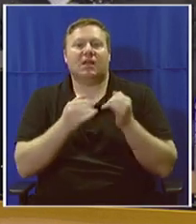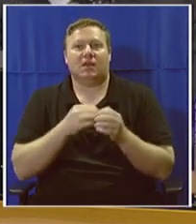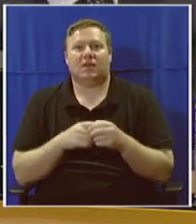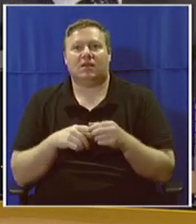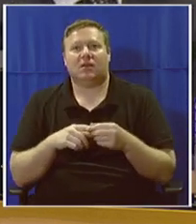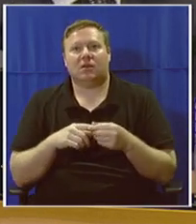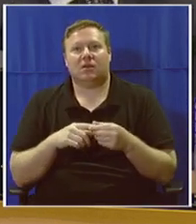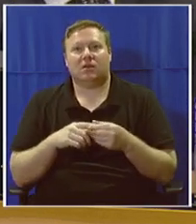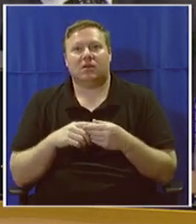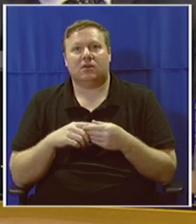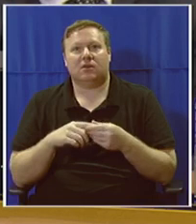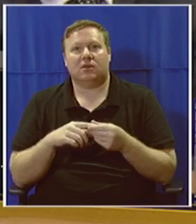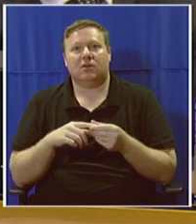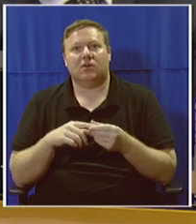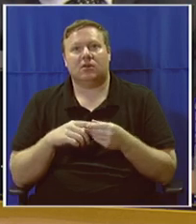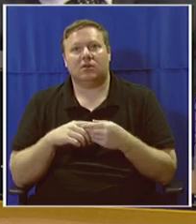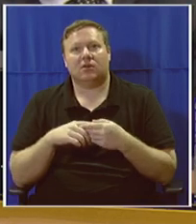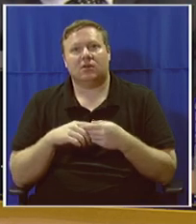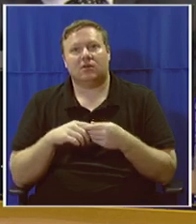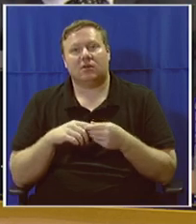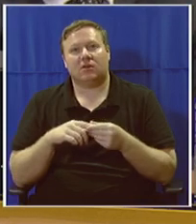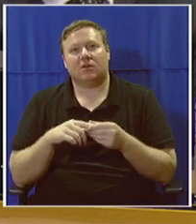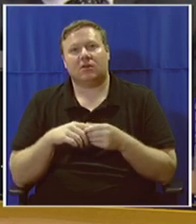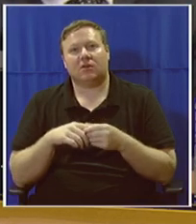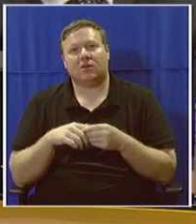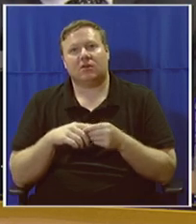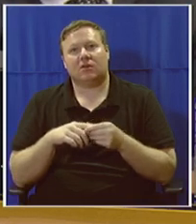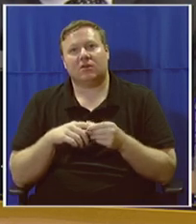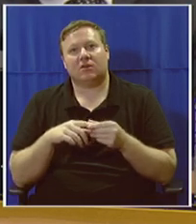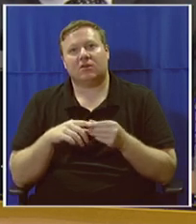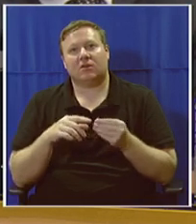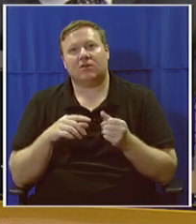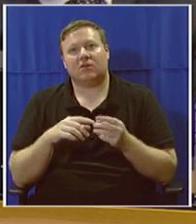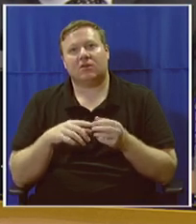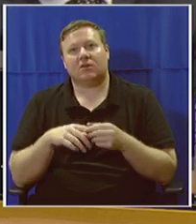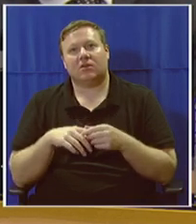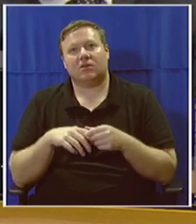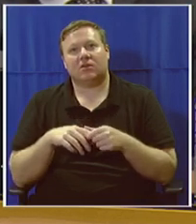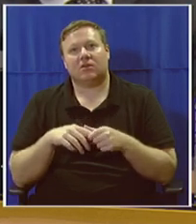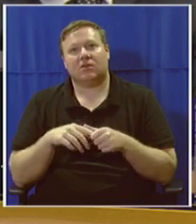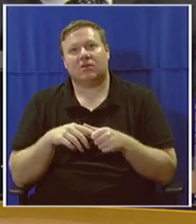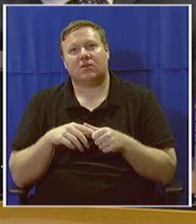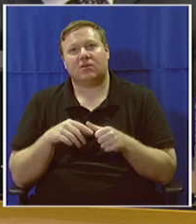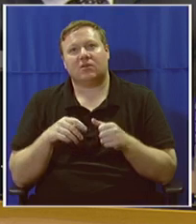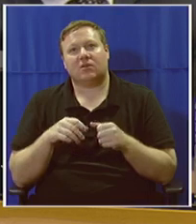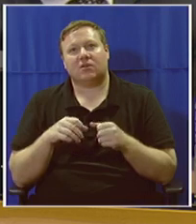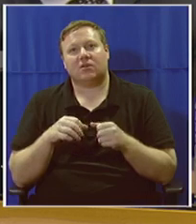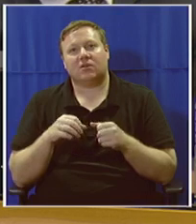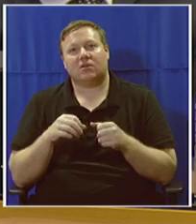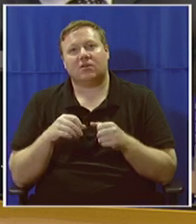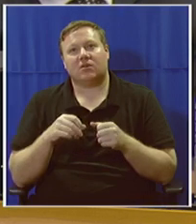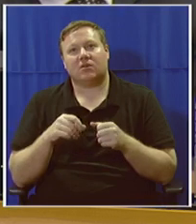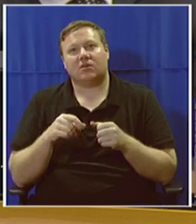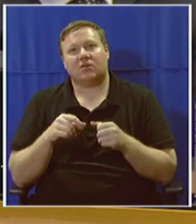Now, and the weakness with this, yesterday I was called to withdraw lobbyists. I am a lobbyist